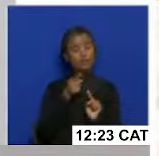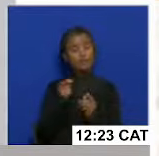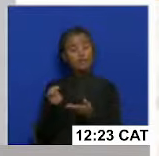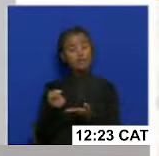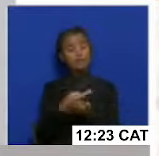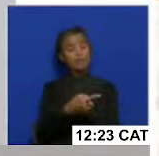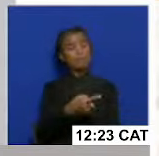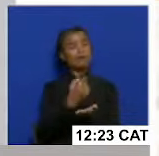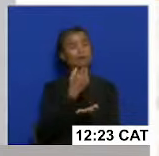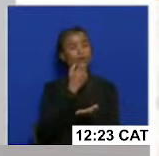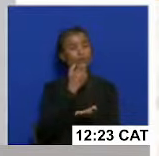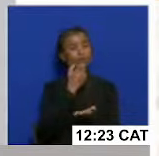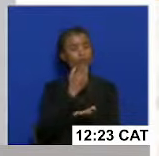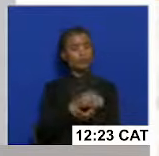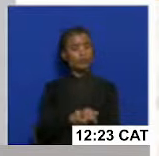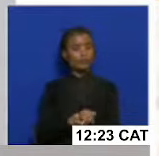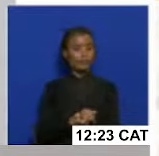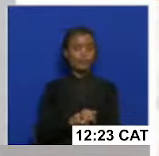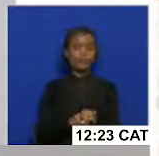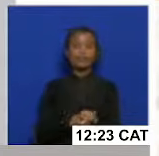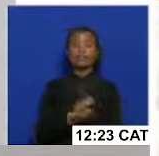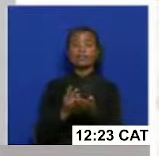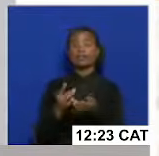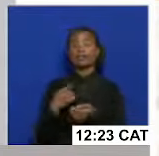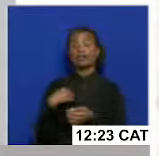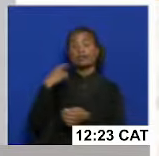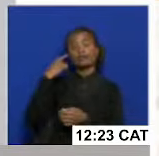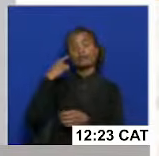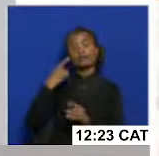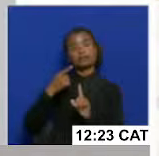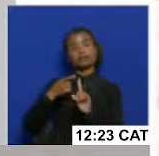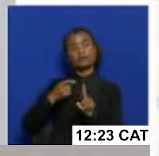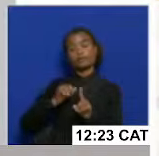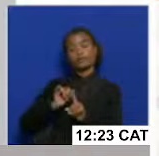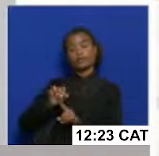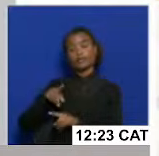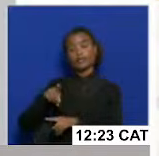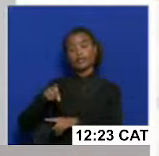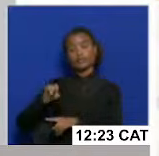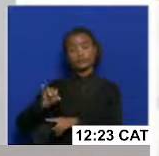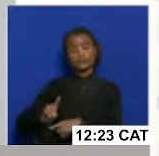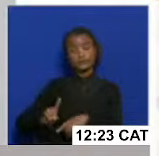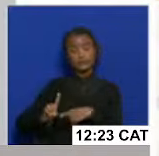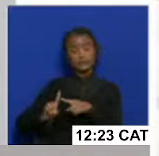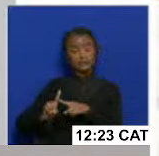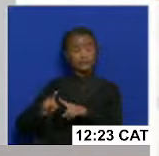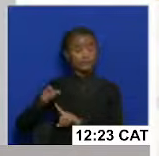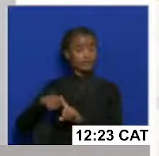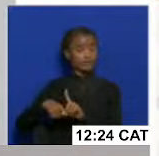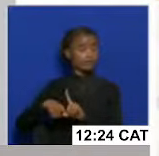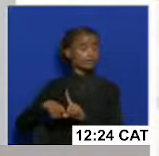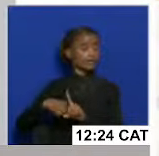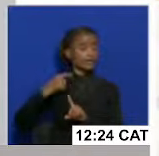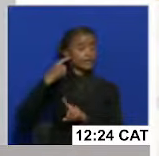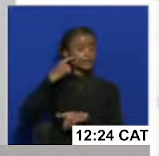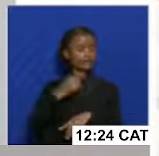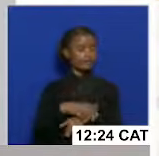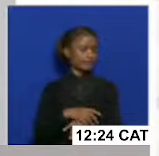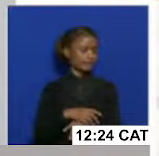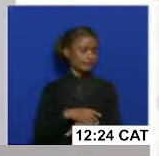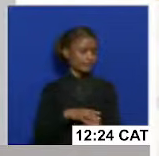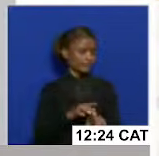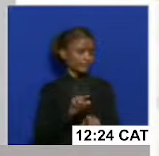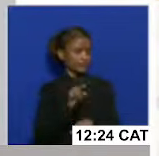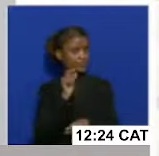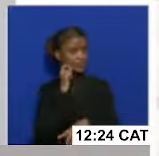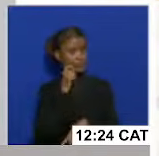I think it should be from the IPID guy. And when you say the iPad guy, is that a reference to Mr.